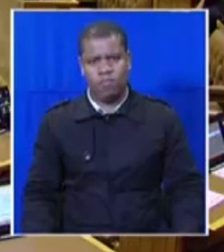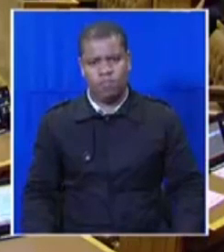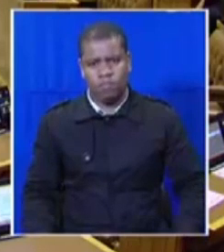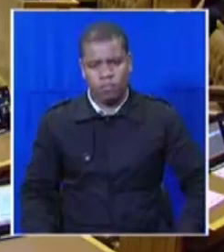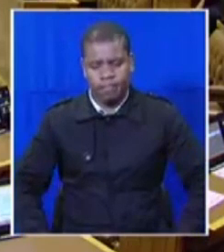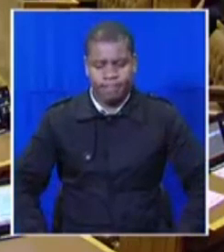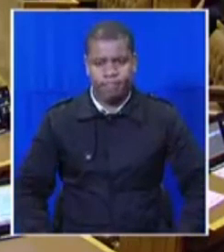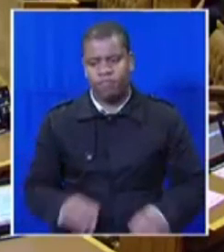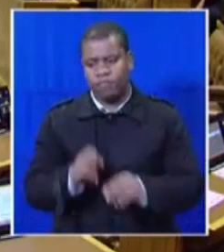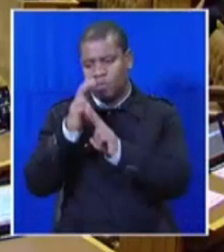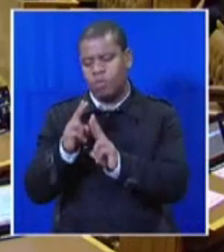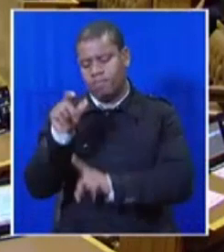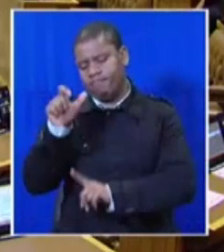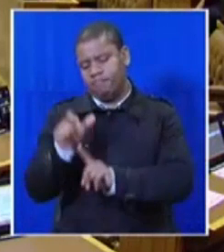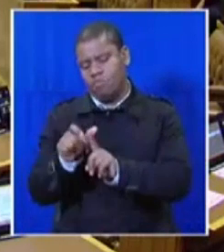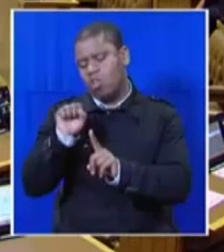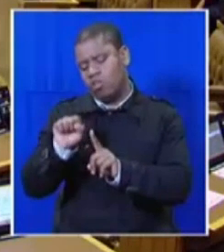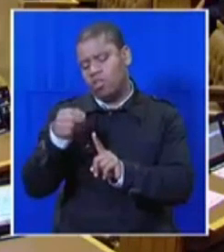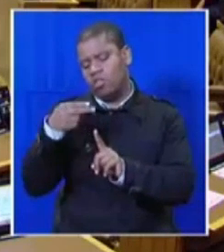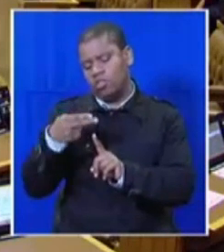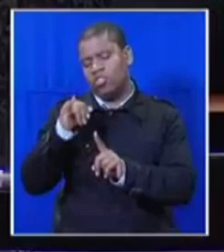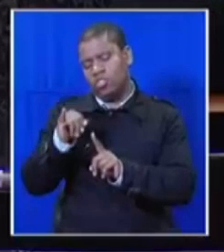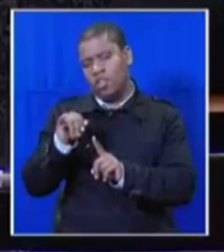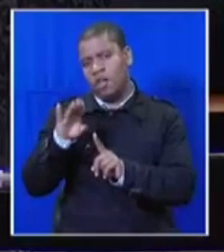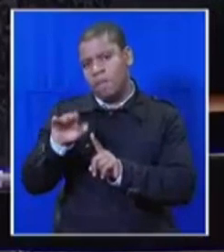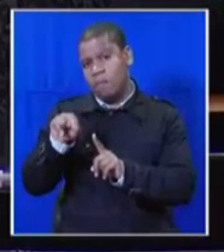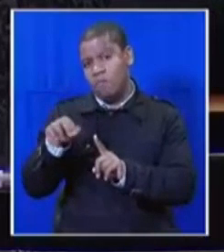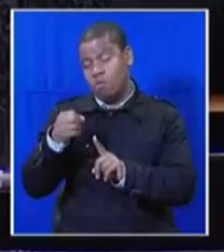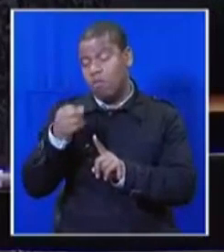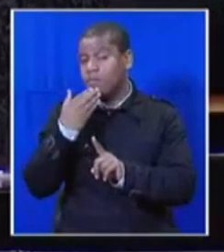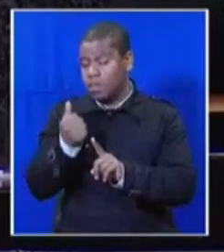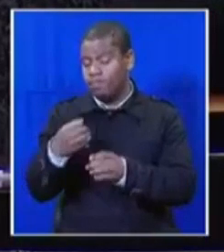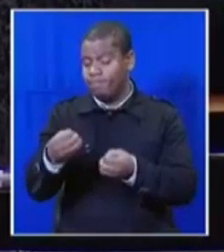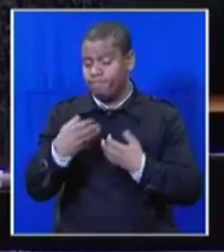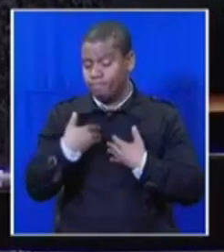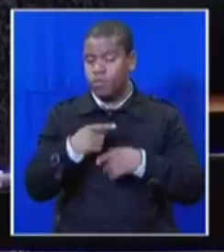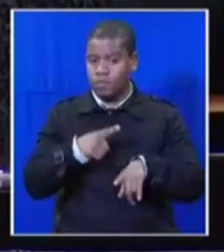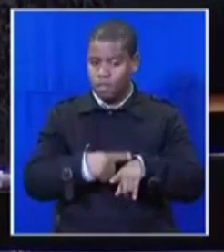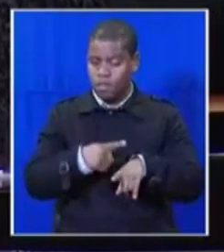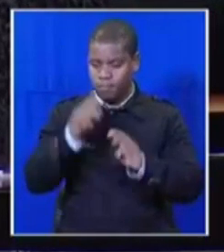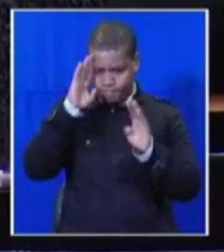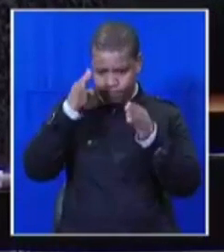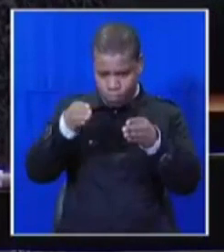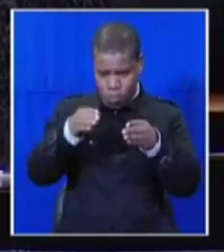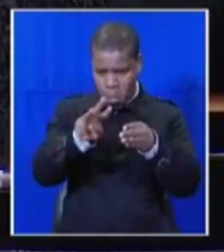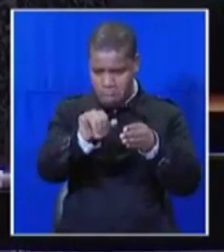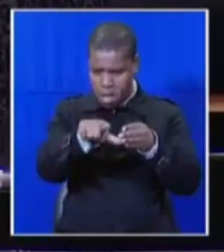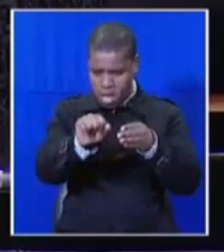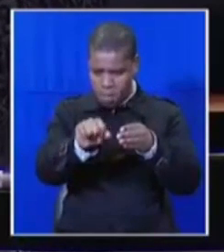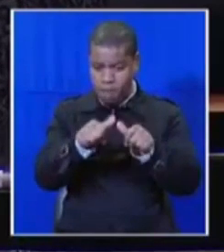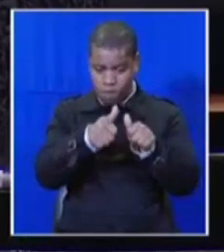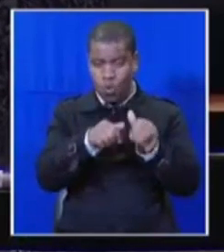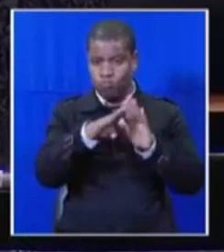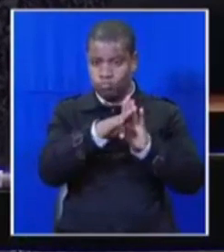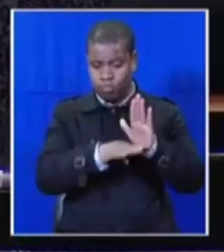Honorable Shivambu, I'm dealing with Honorable Malema as per the process of the rules of